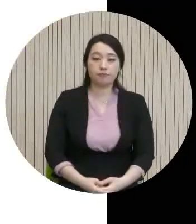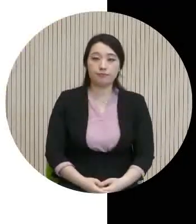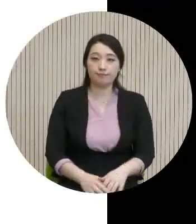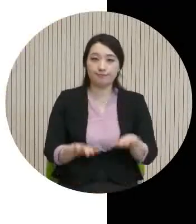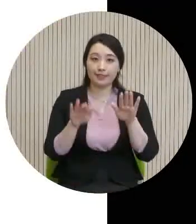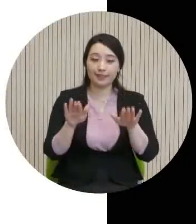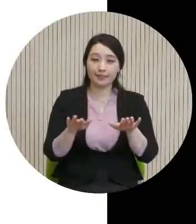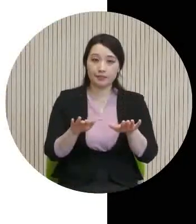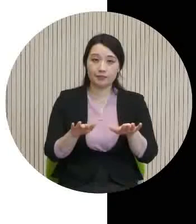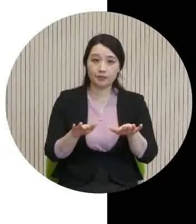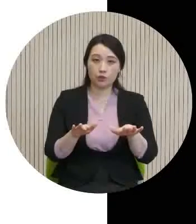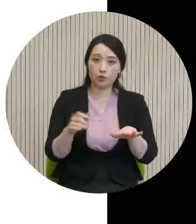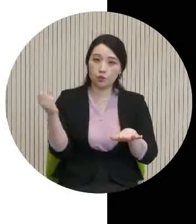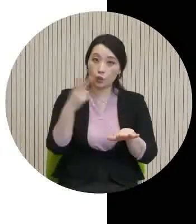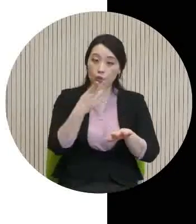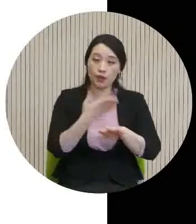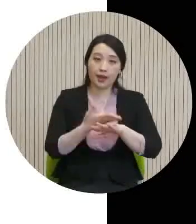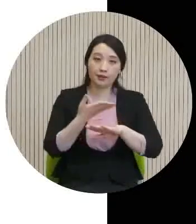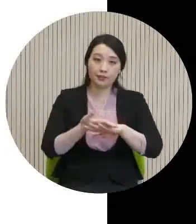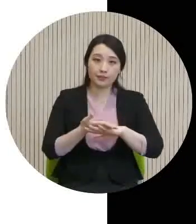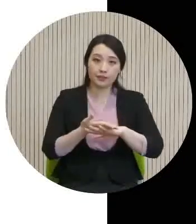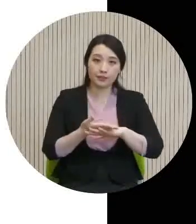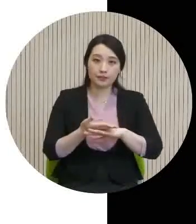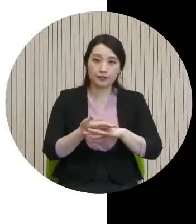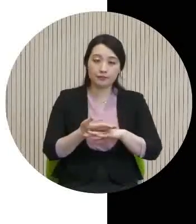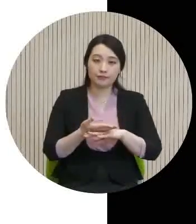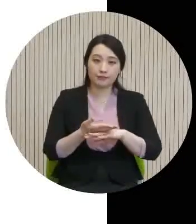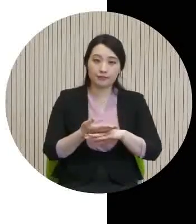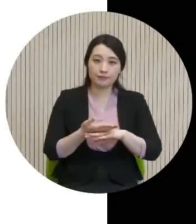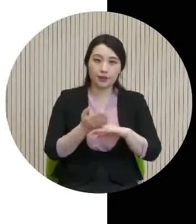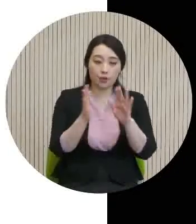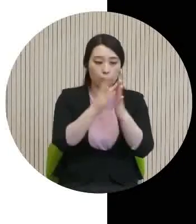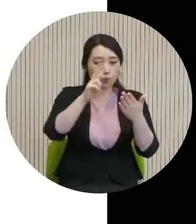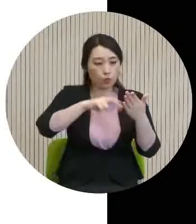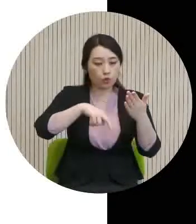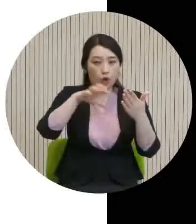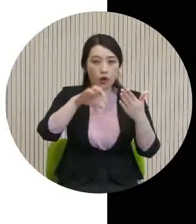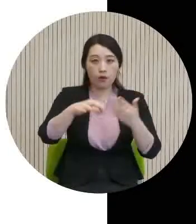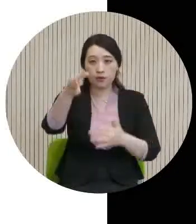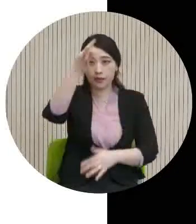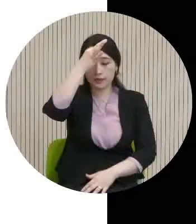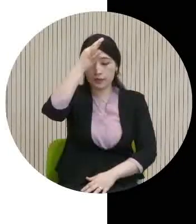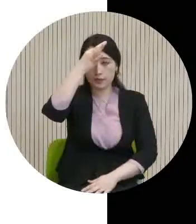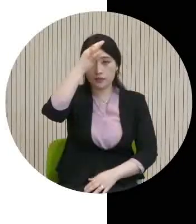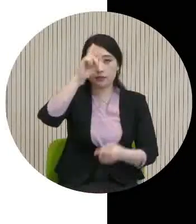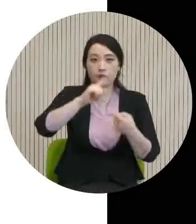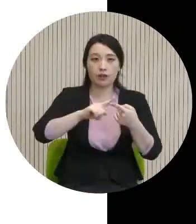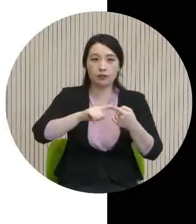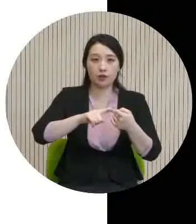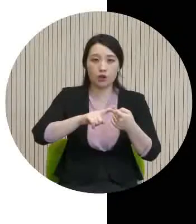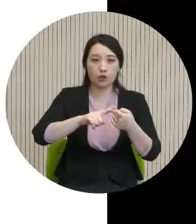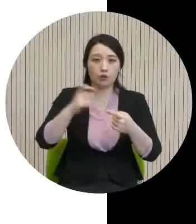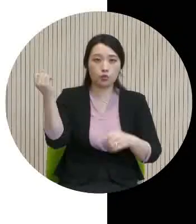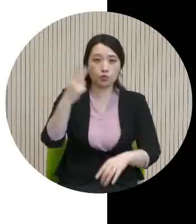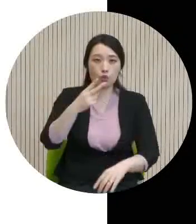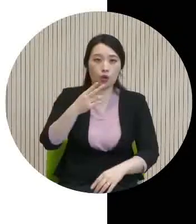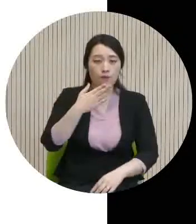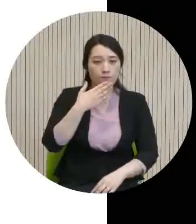another aspect of what libraries have and what possibilities there are if we were